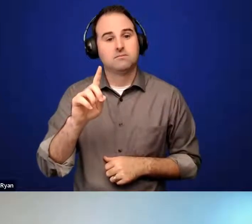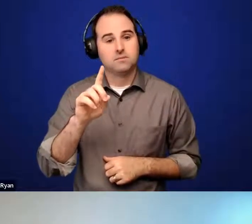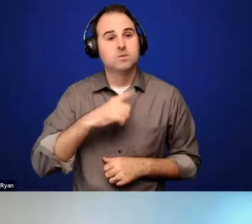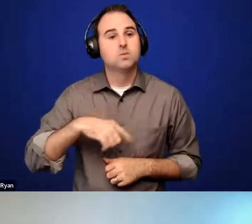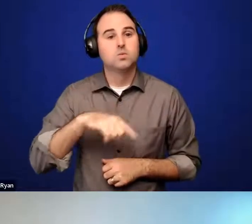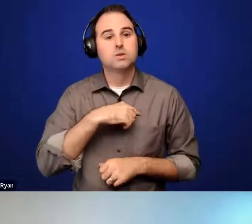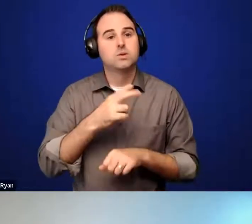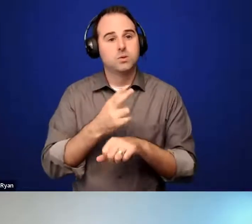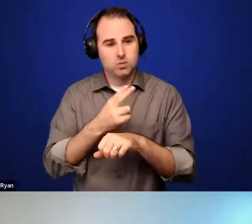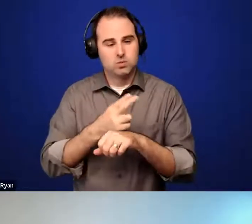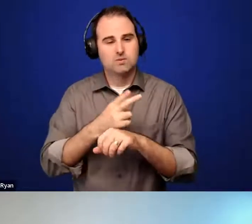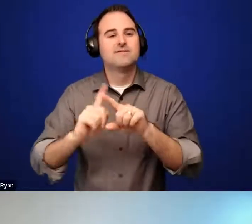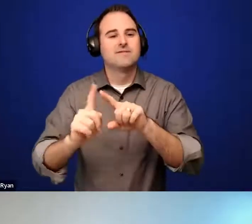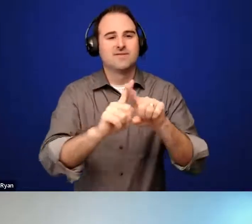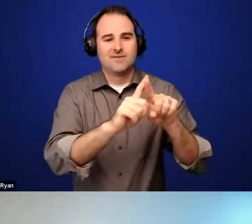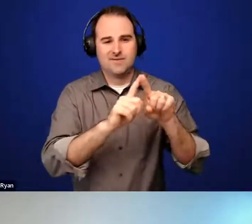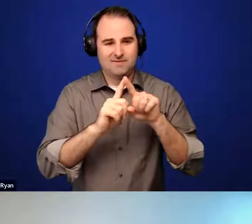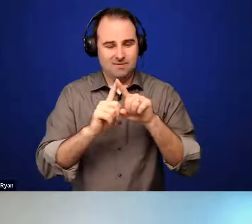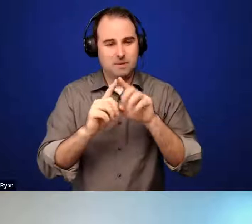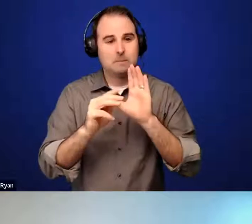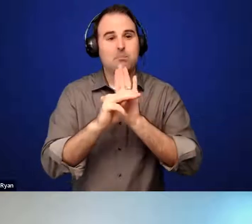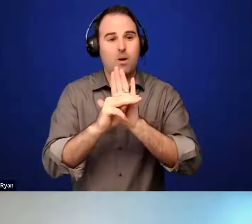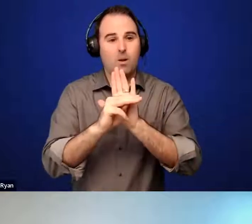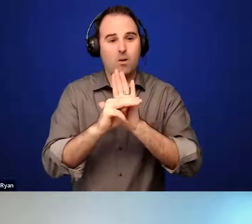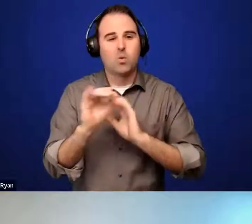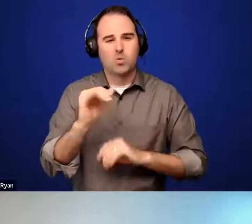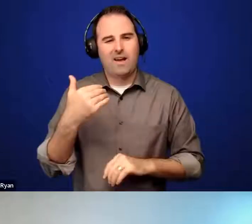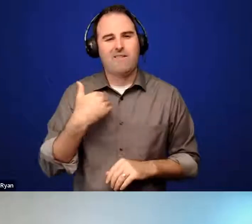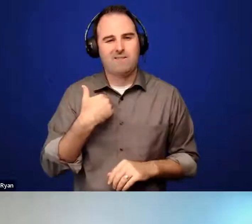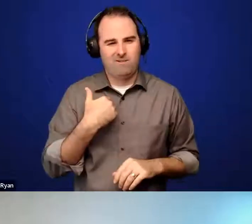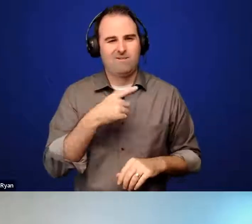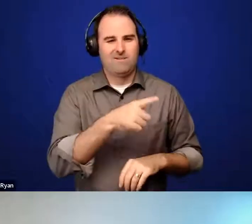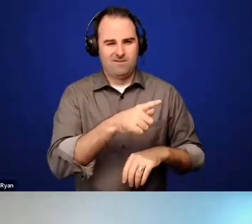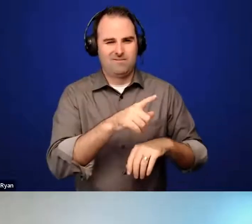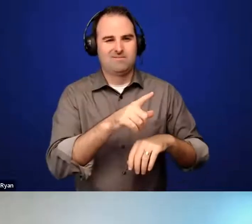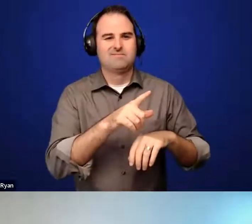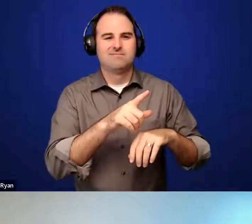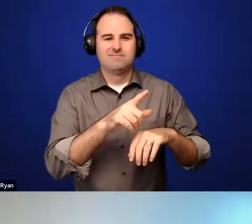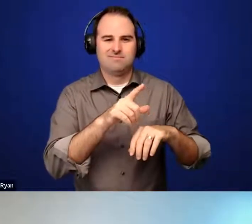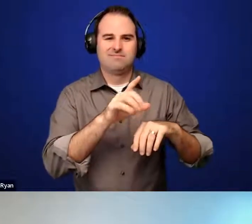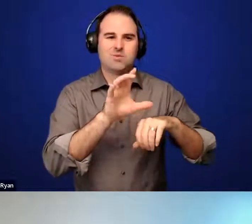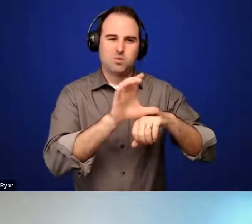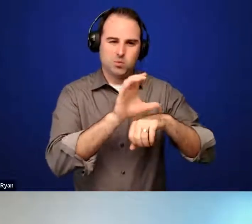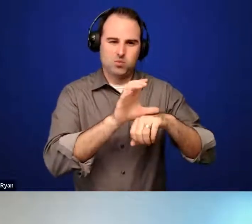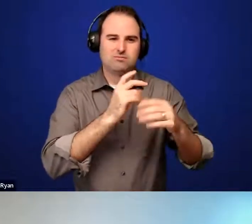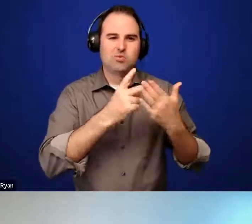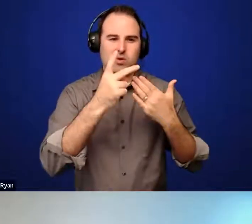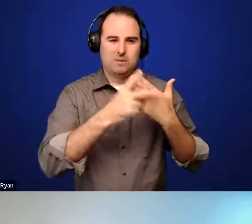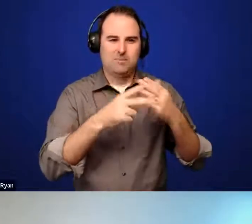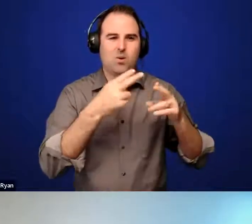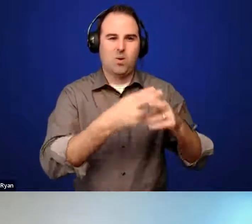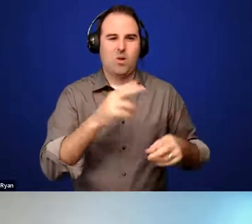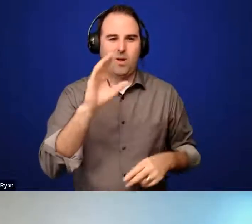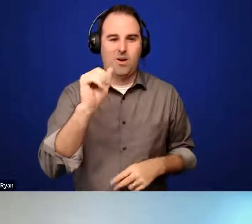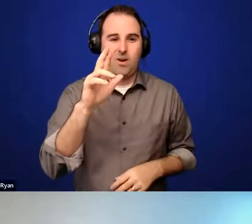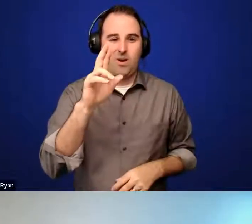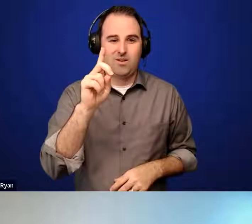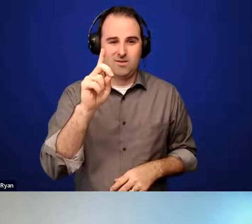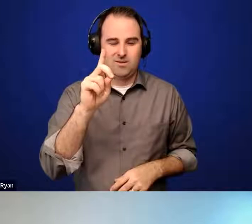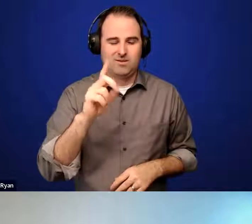climate models. We also have an own tool called CARD, which basically